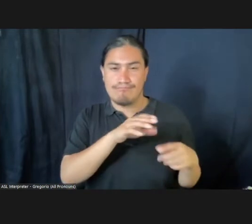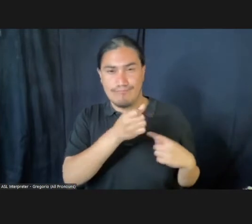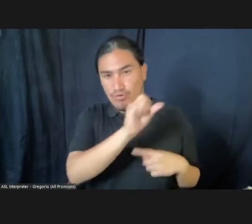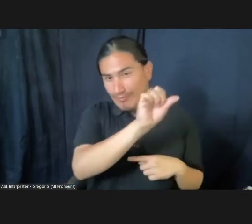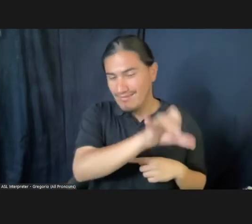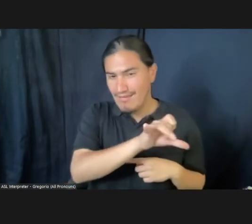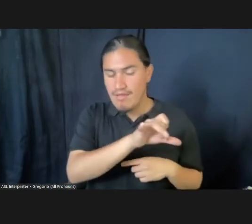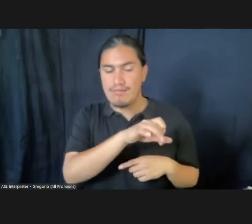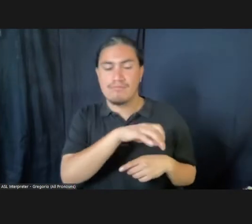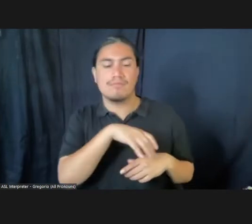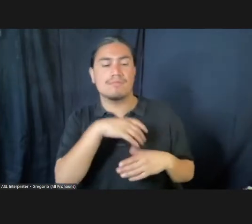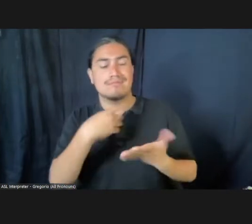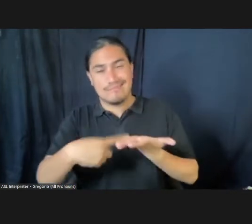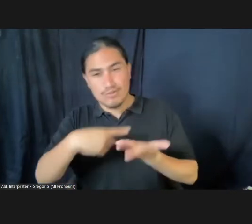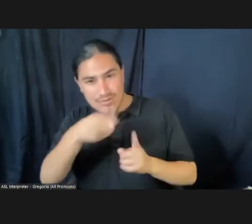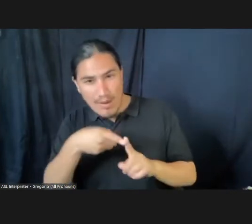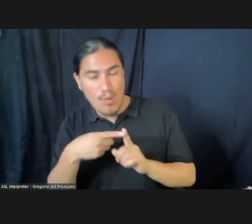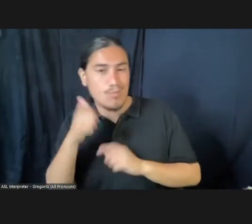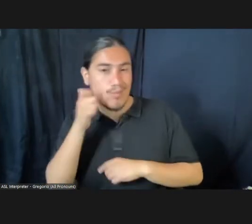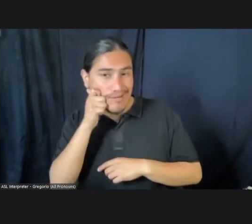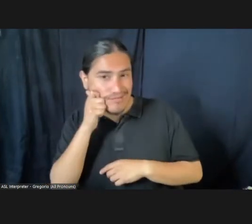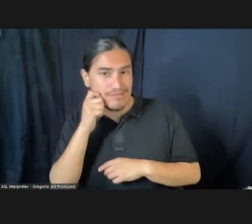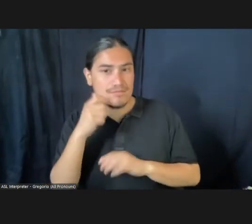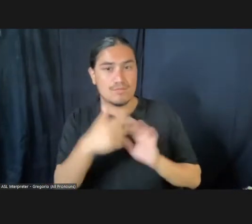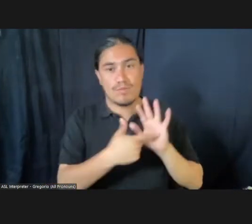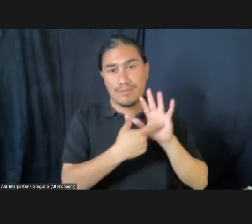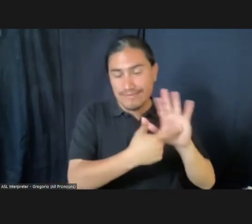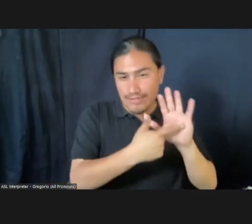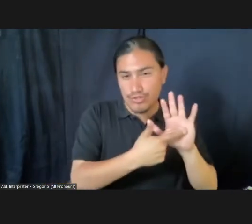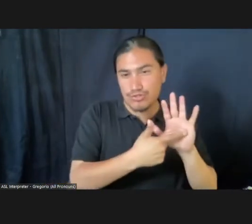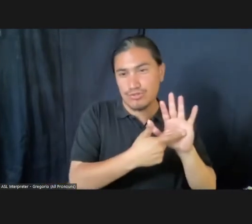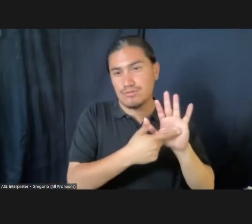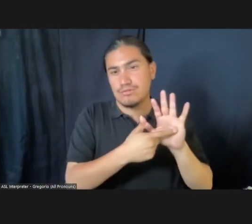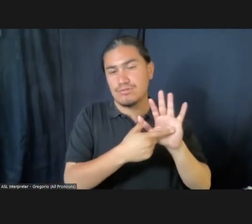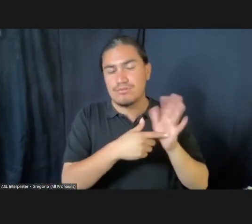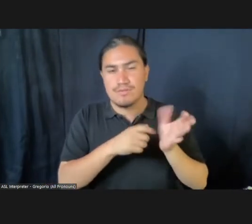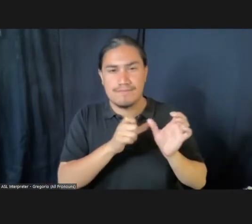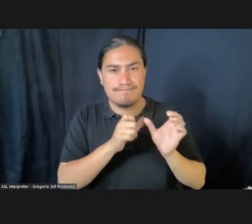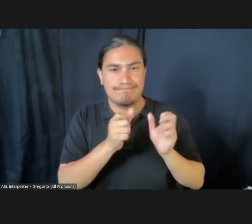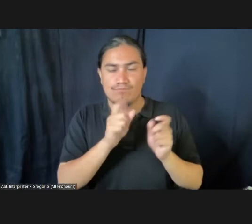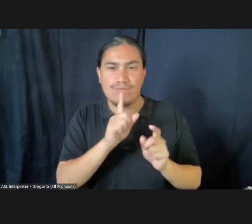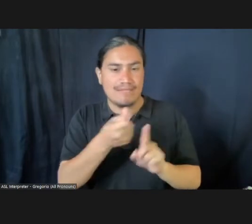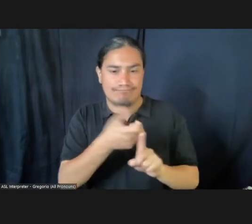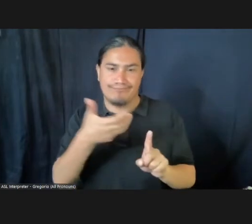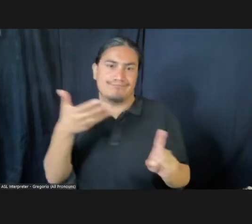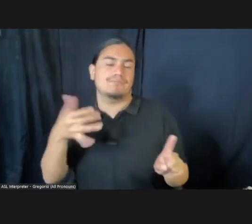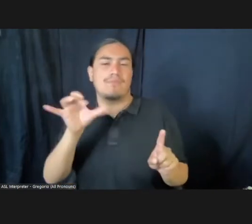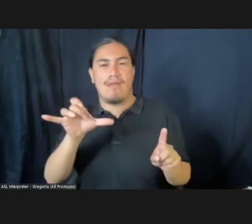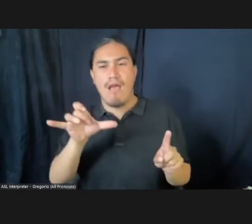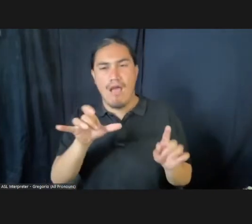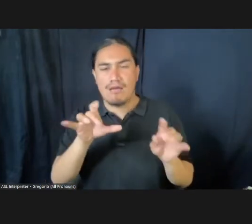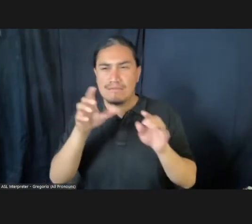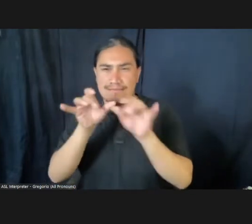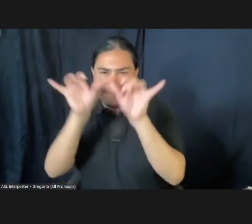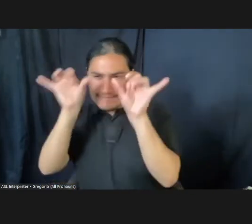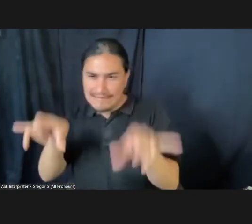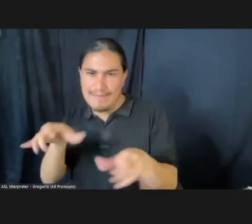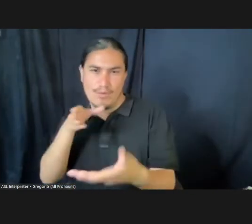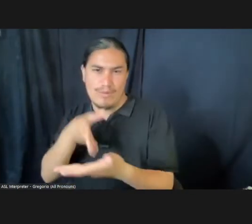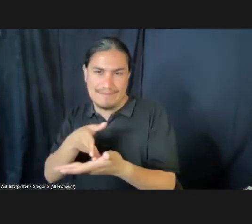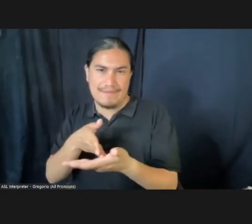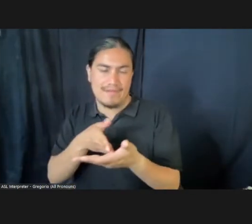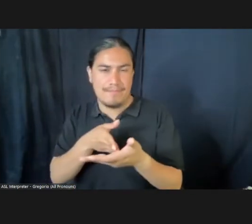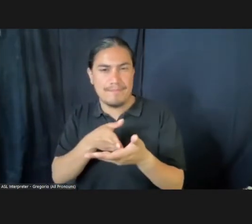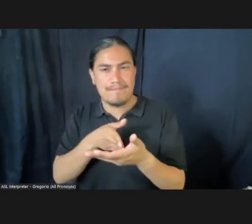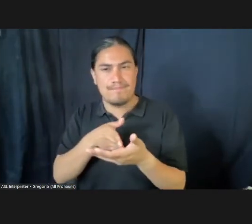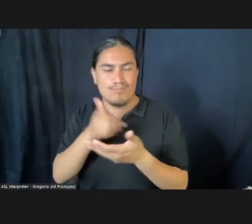Discussions around race and representation expanded into discussions of systemic racism and anti-racism